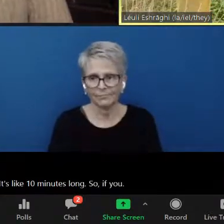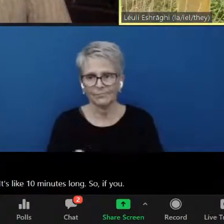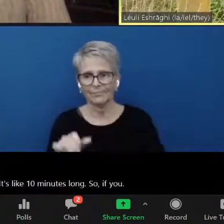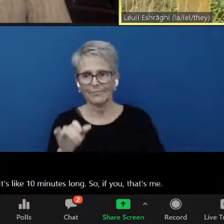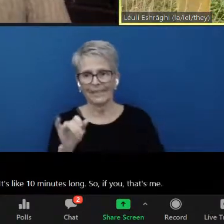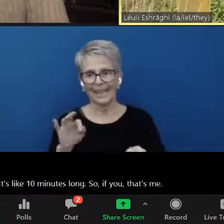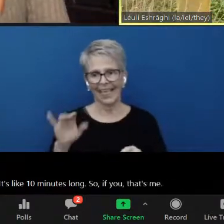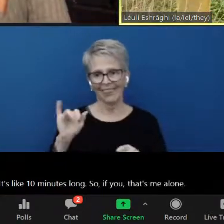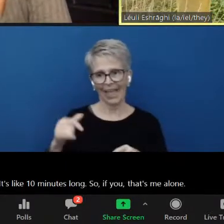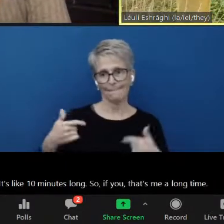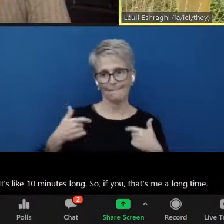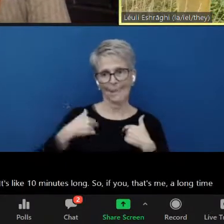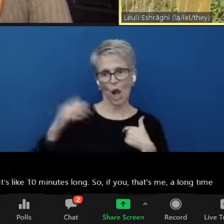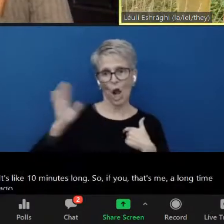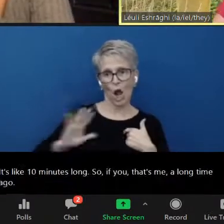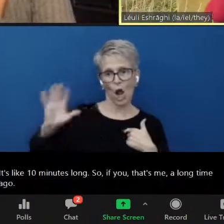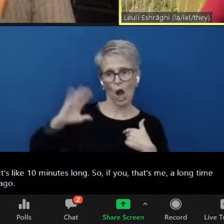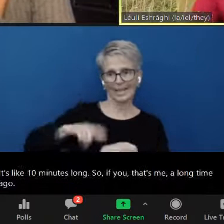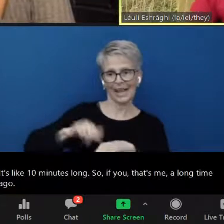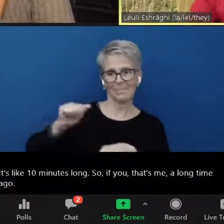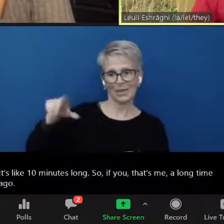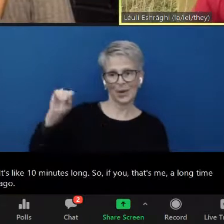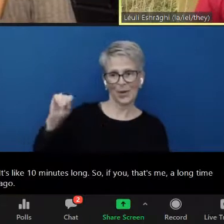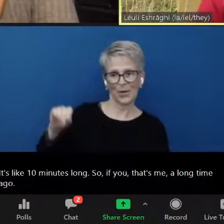that's me a long time ago.